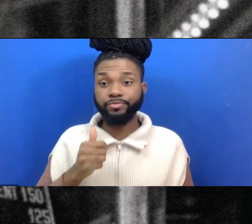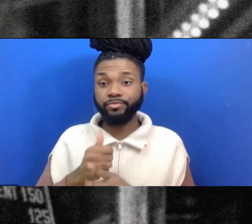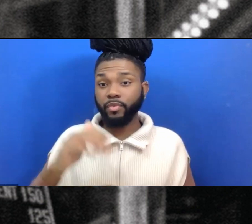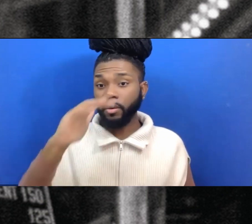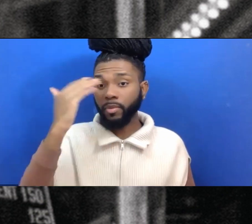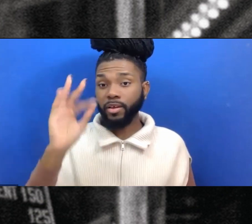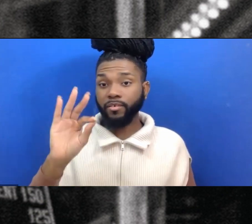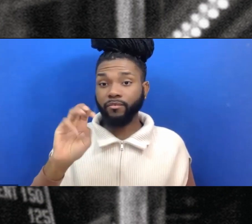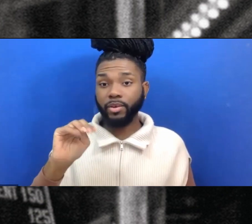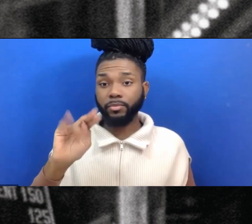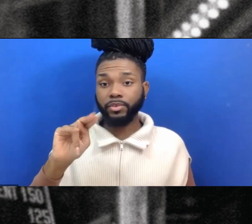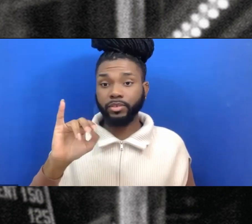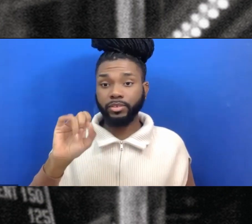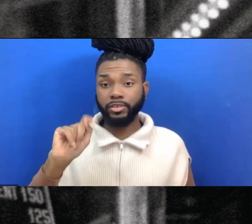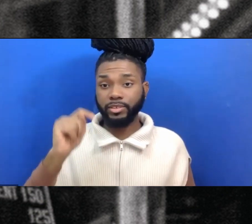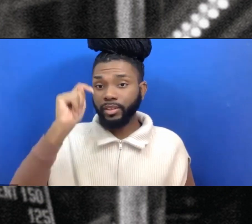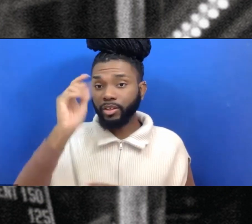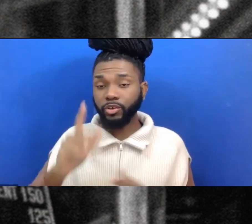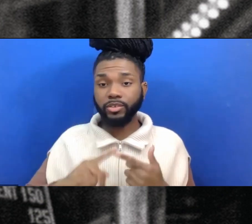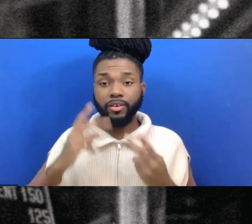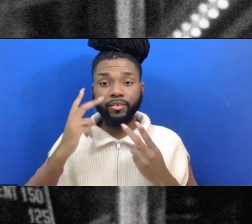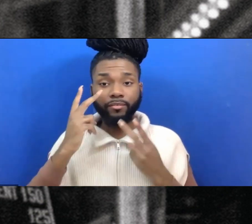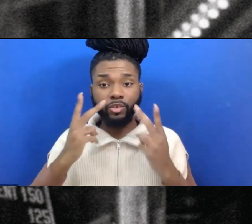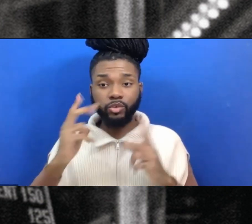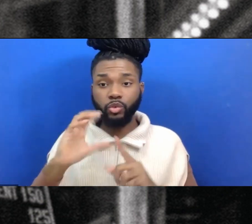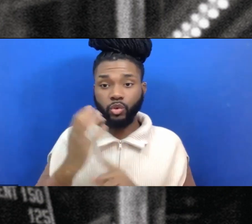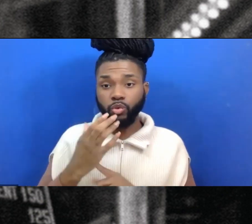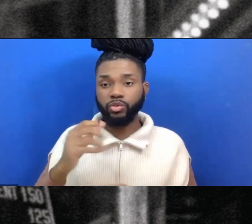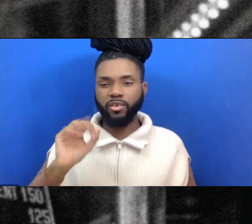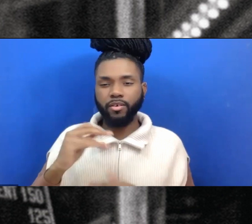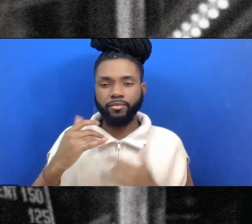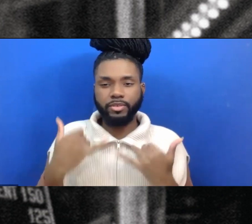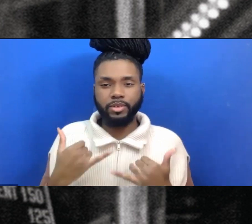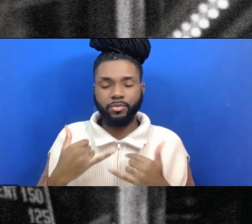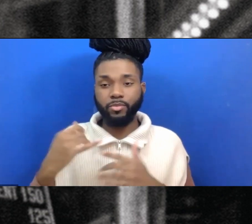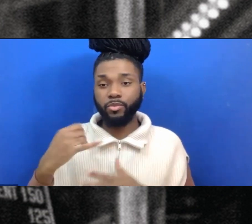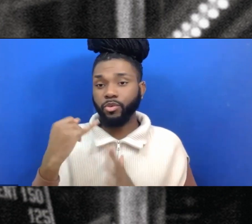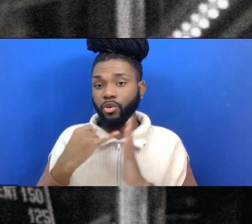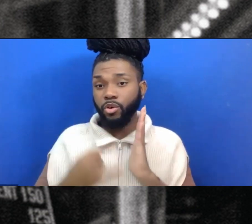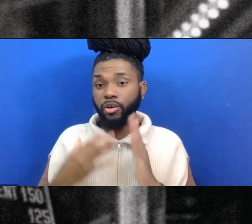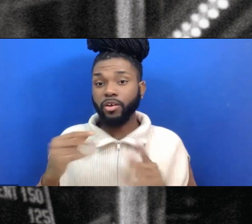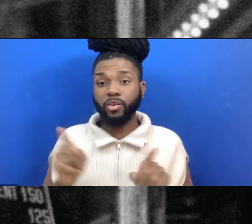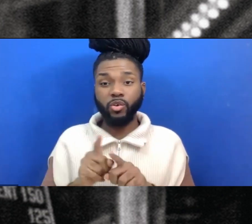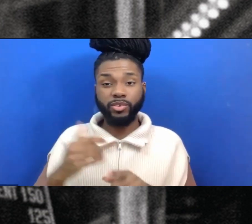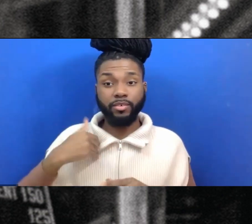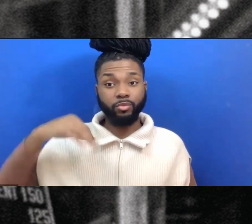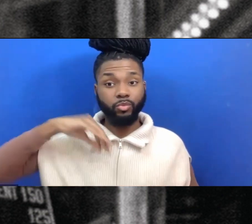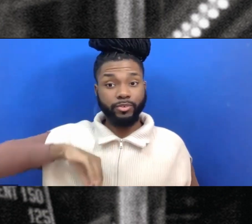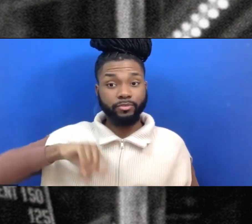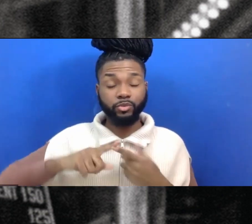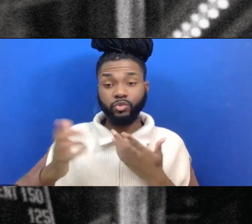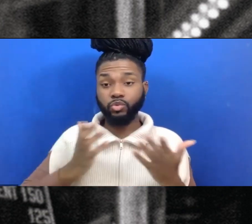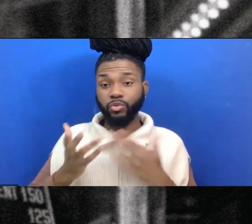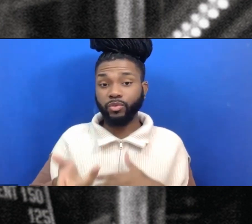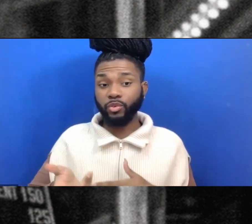feminist theorist of visual culture and contemporary art, and had the privilege of serving